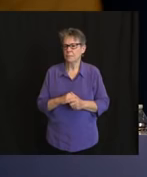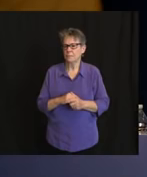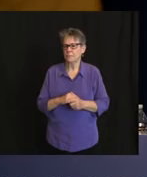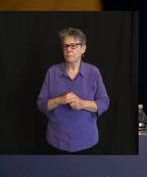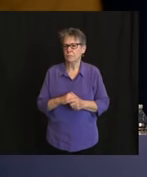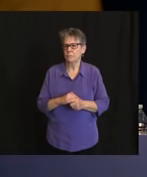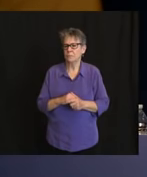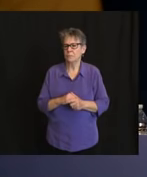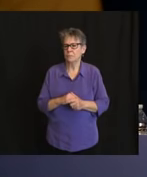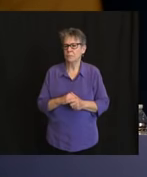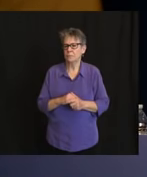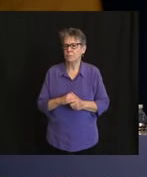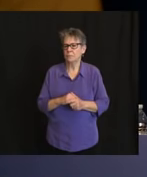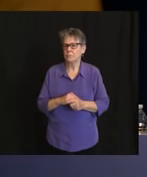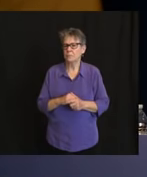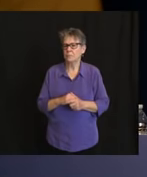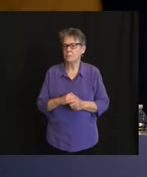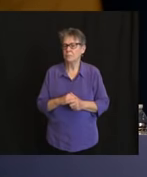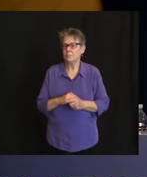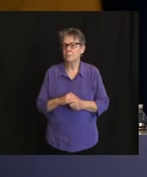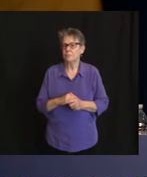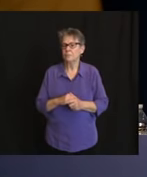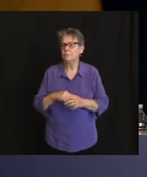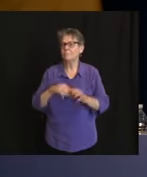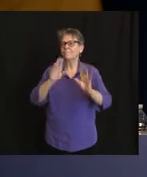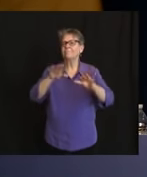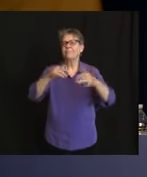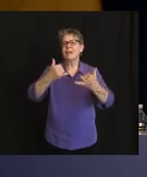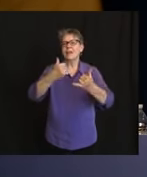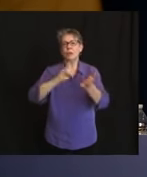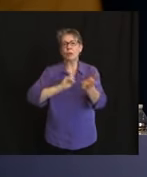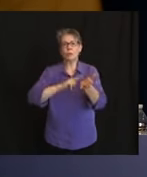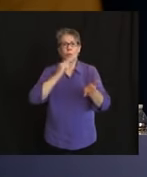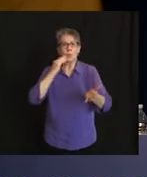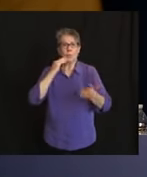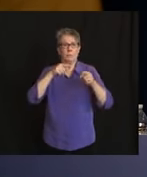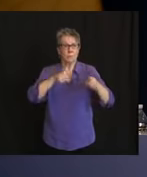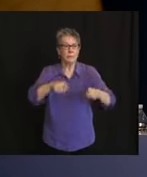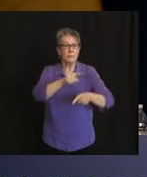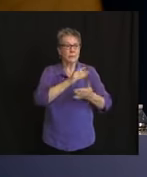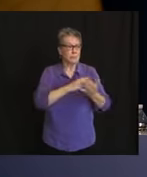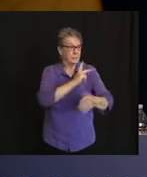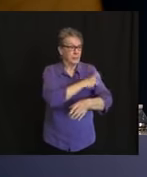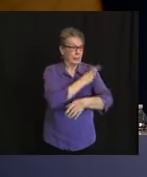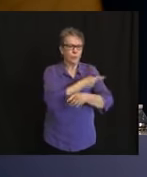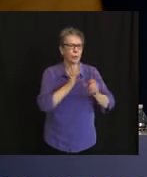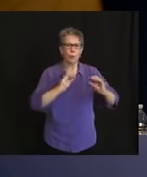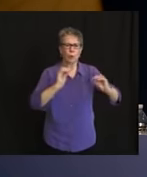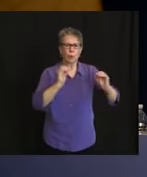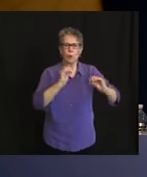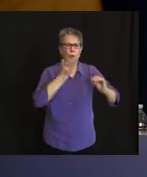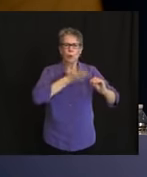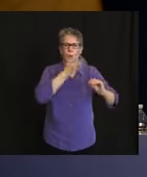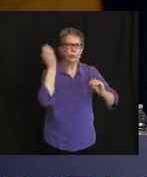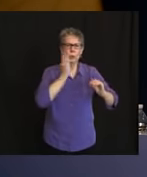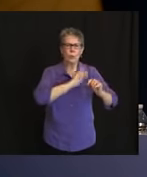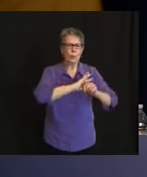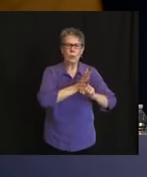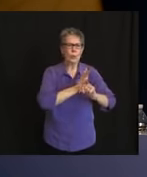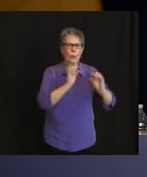there was a suggestion that happened with the mortalities as well. We really have to sort through that because we do not have